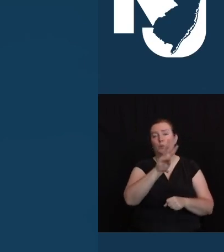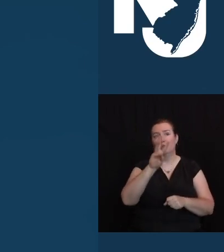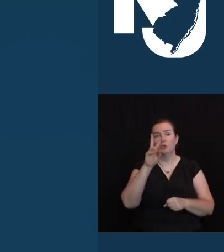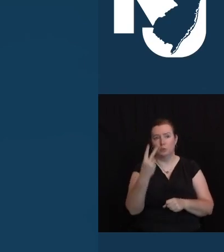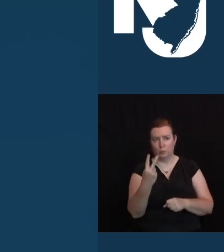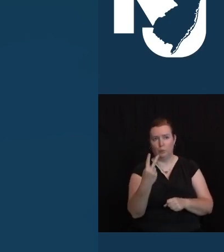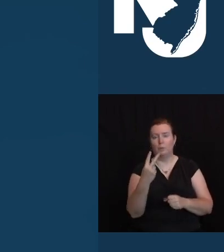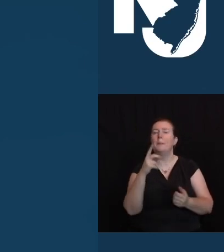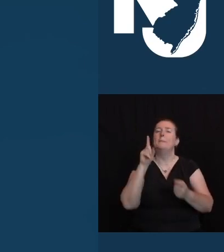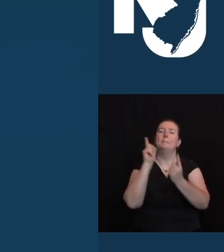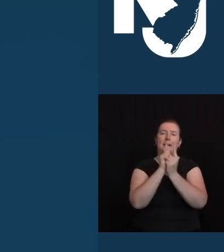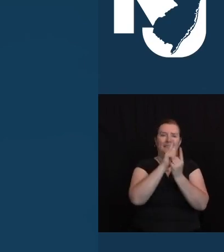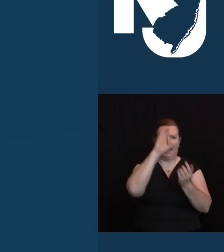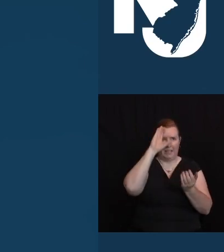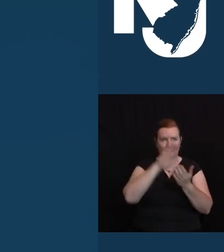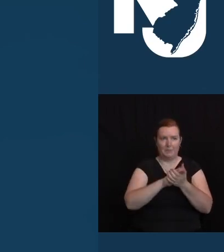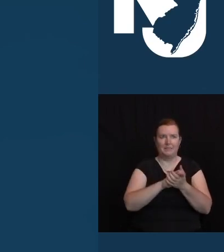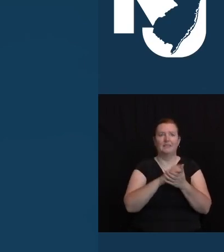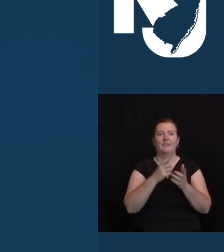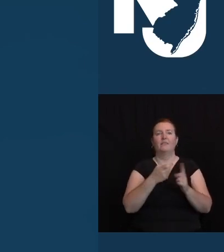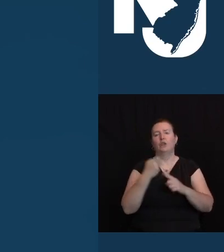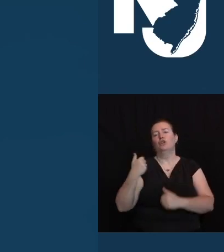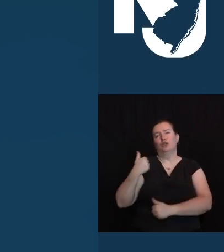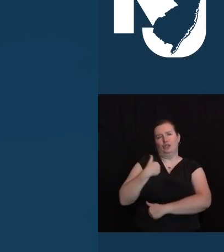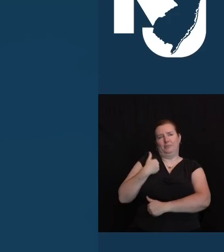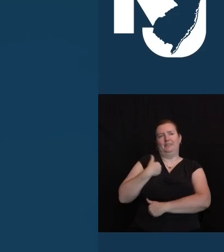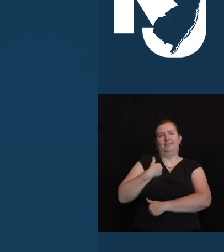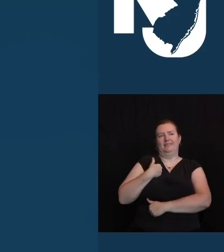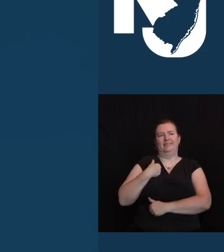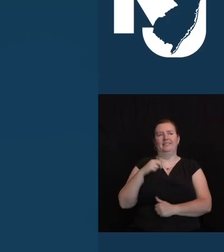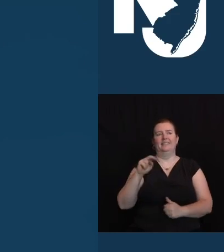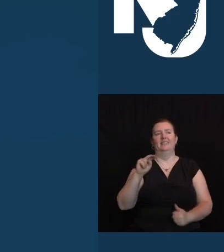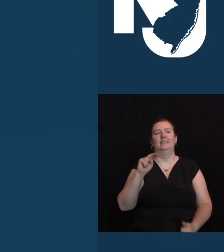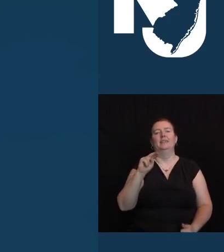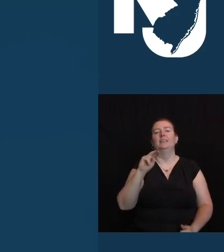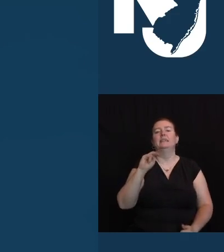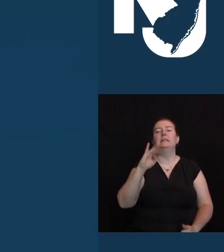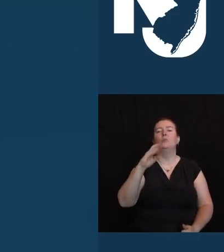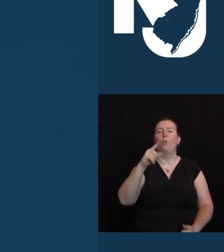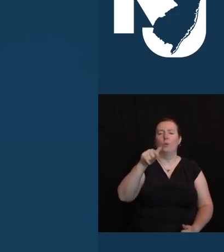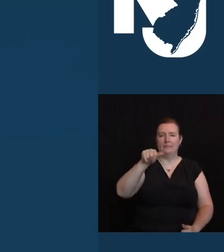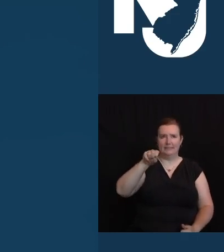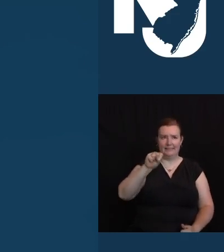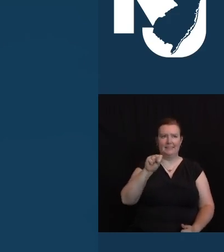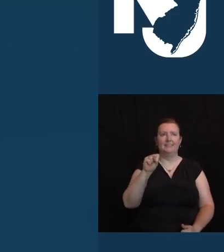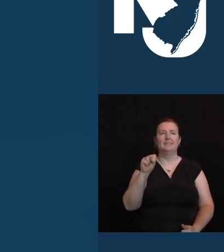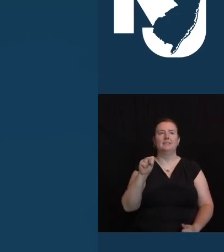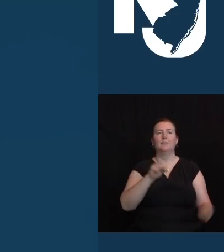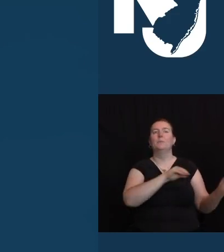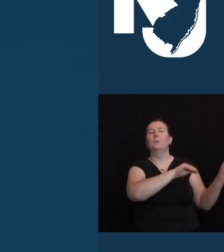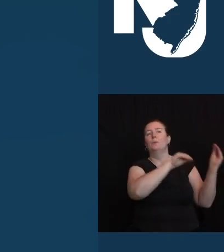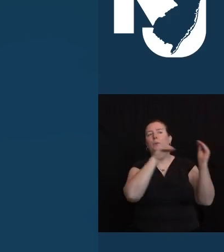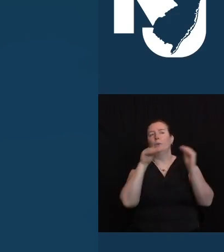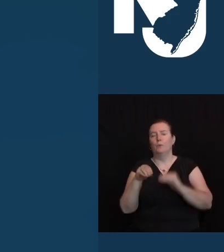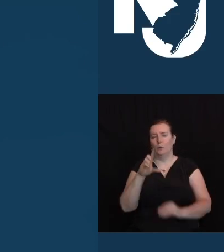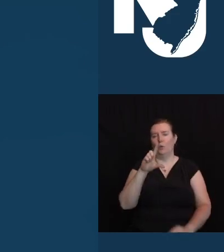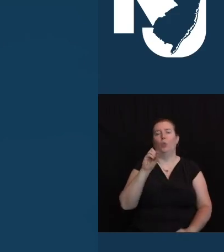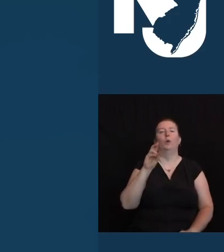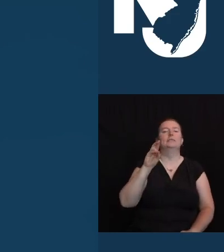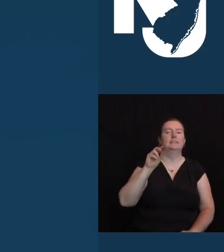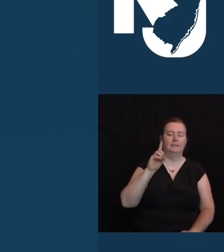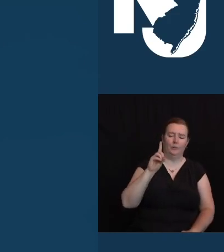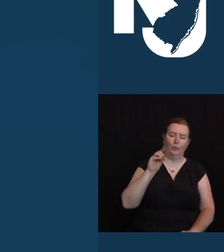of the Army Air Corps named Nicholas. After the war, they would eventually find their way to Lodi and raise the family that was her love and